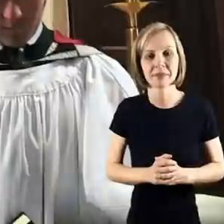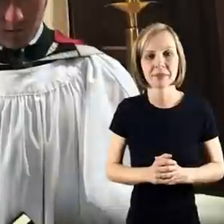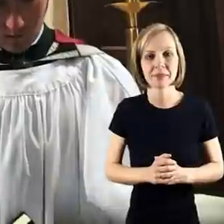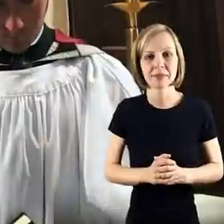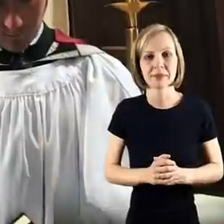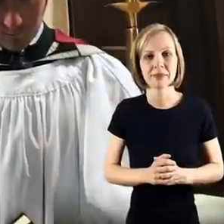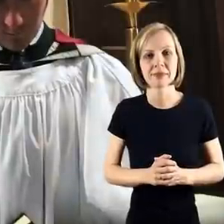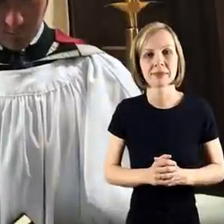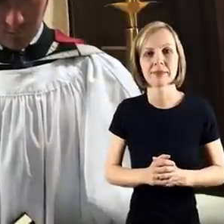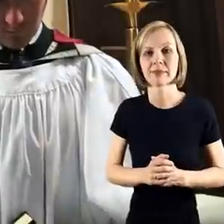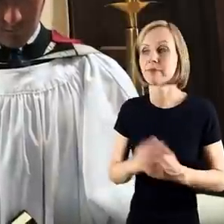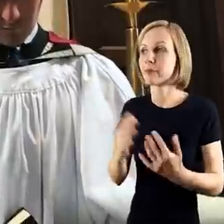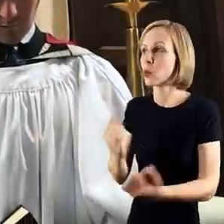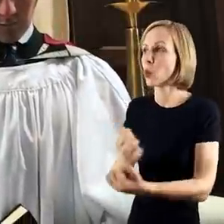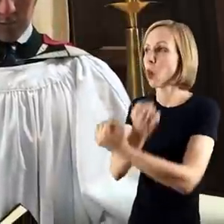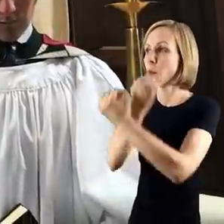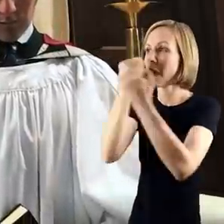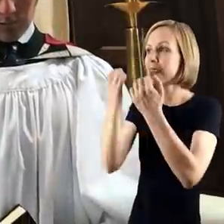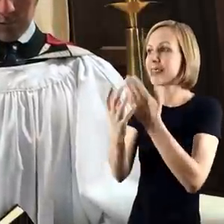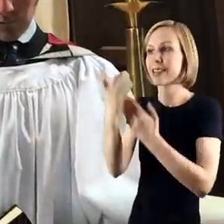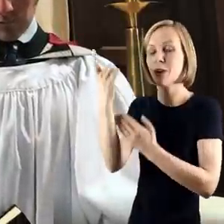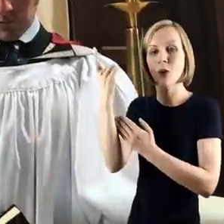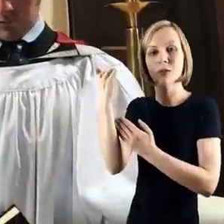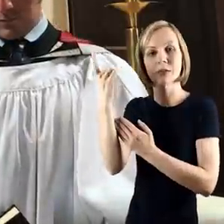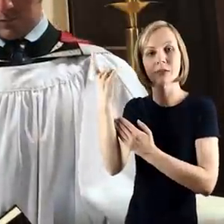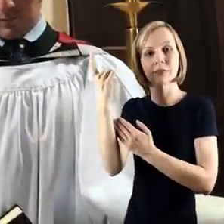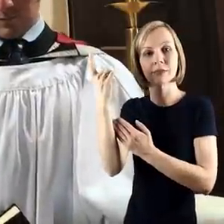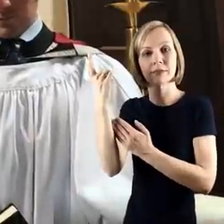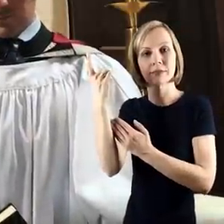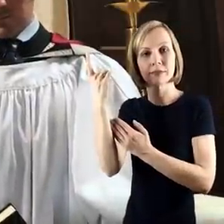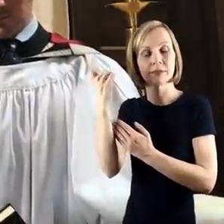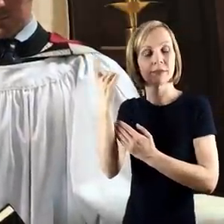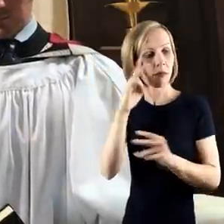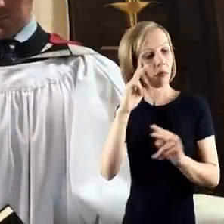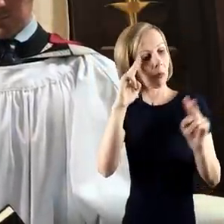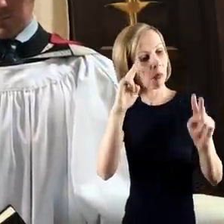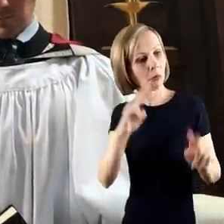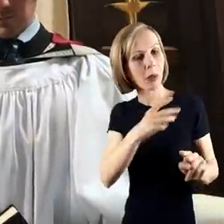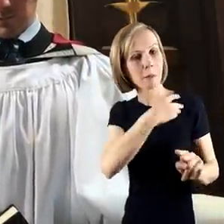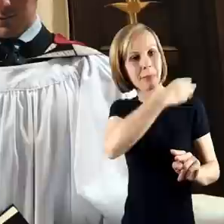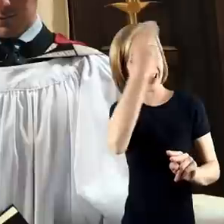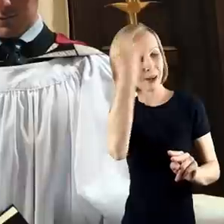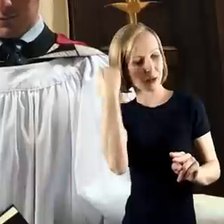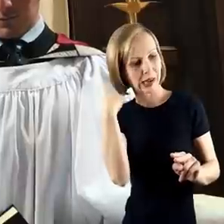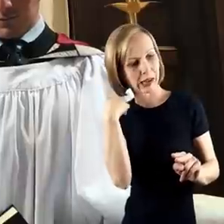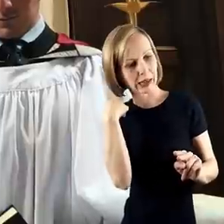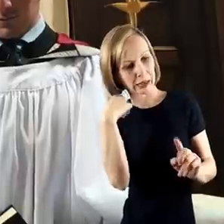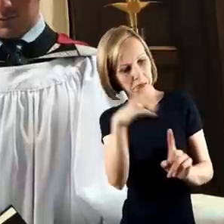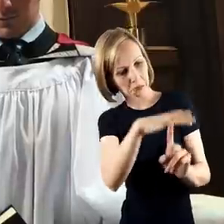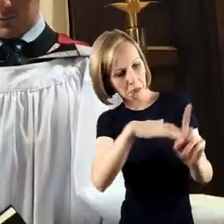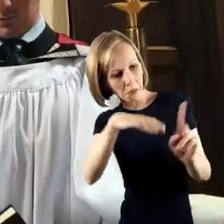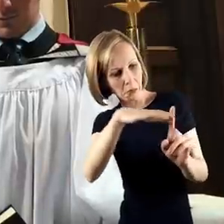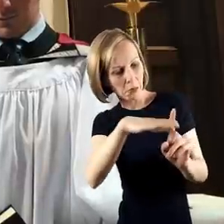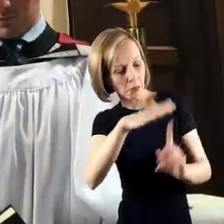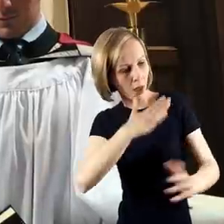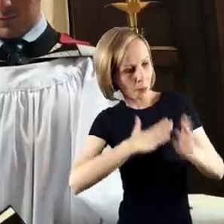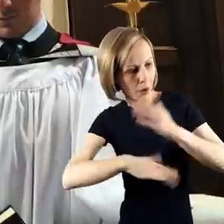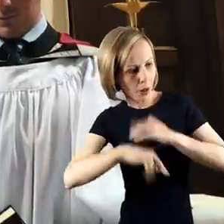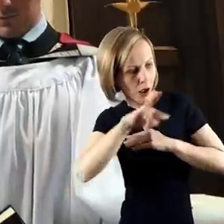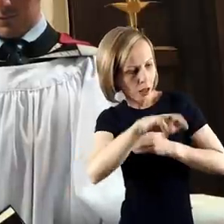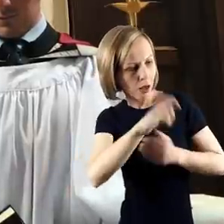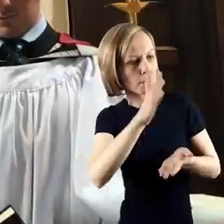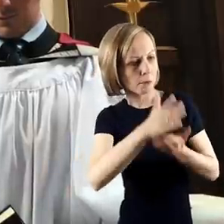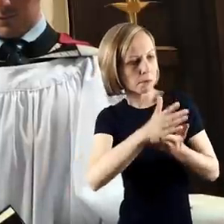Almighty God, who looked upon the lowliness of the Blessed Virgin Mary and chose her to be the mother of your only